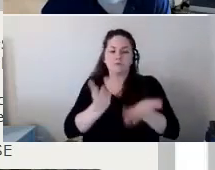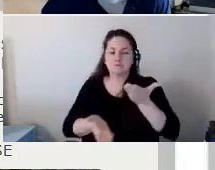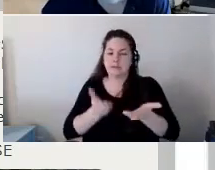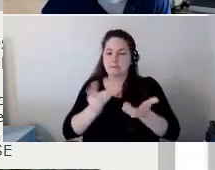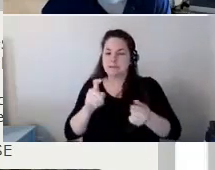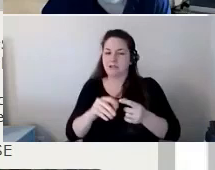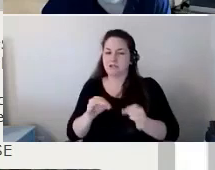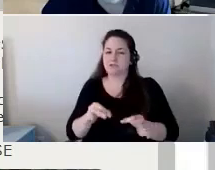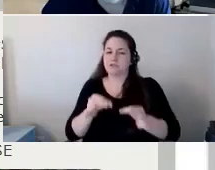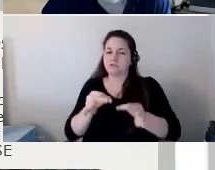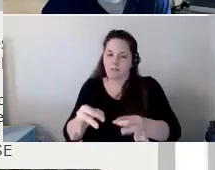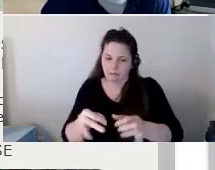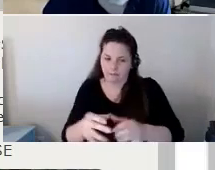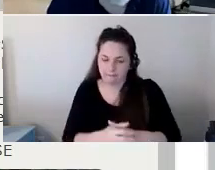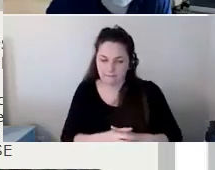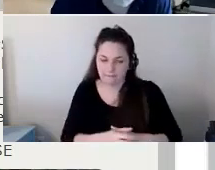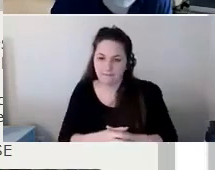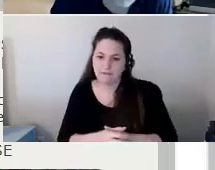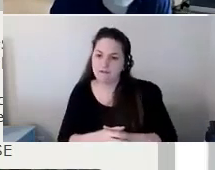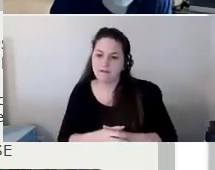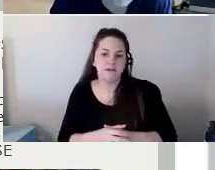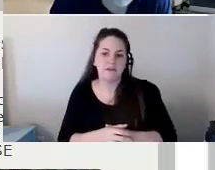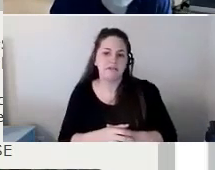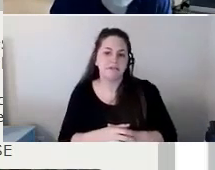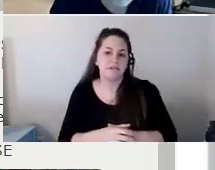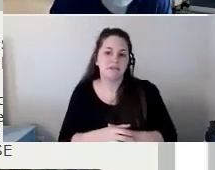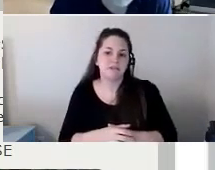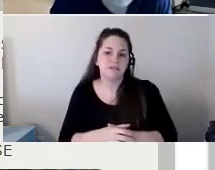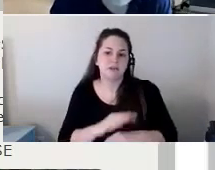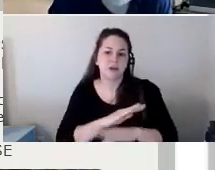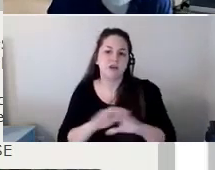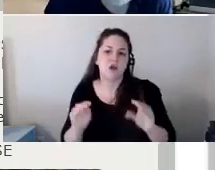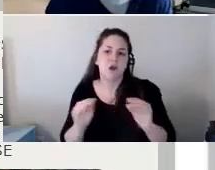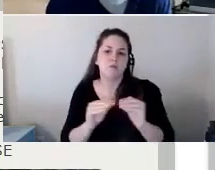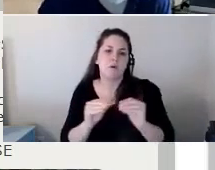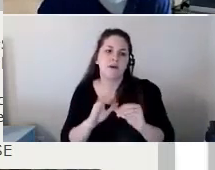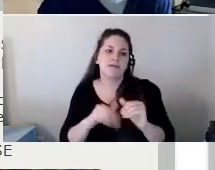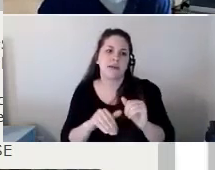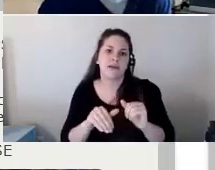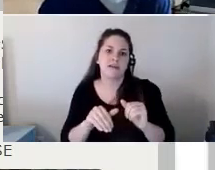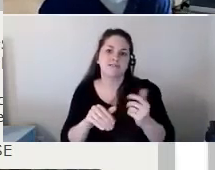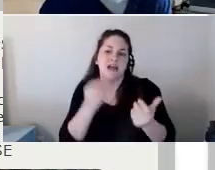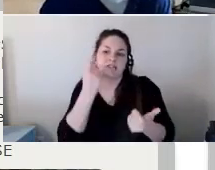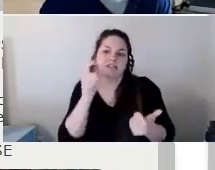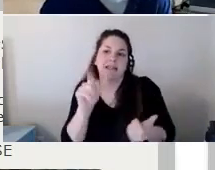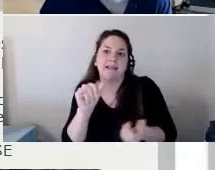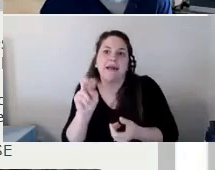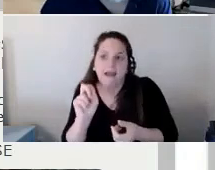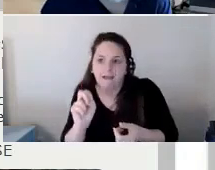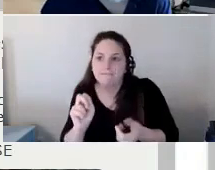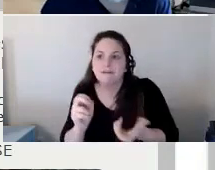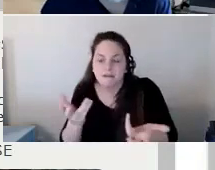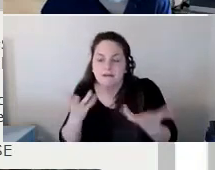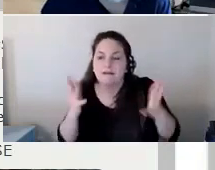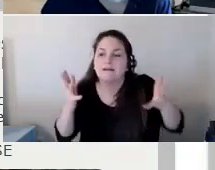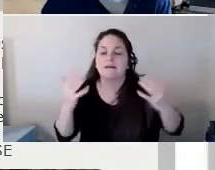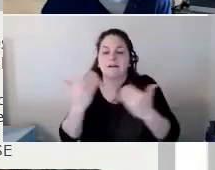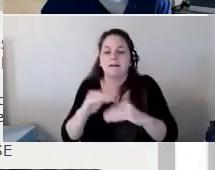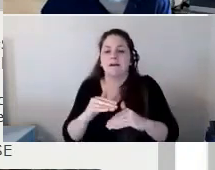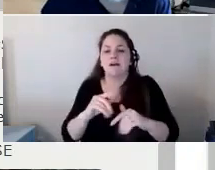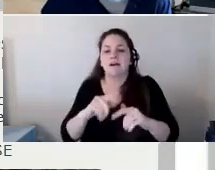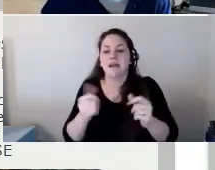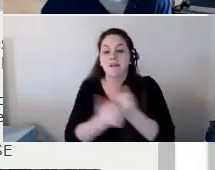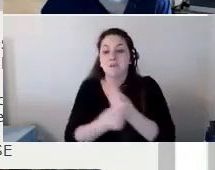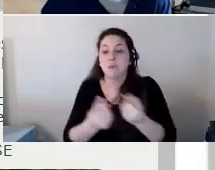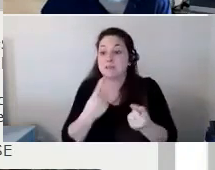the, there won't be, you know, any more than going live. You can't read. Whatever one has said, I'd like to